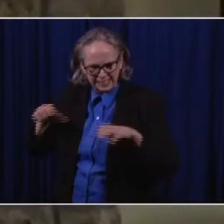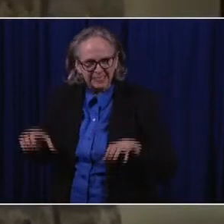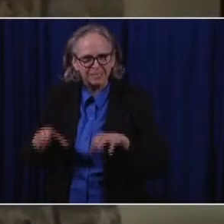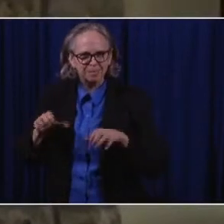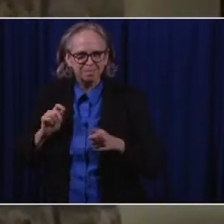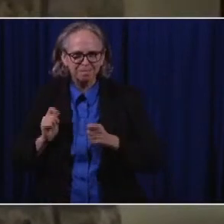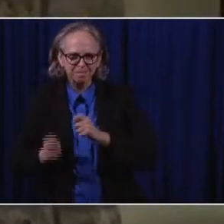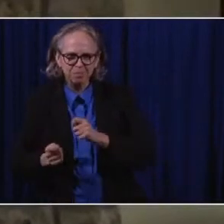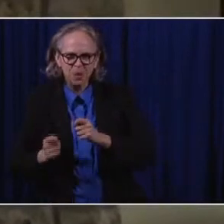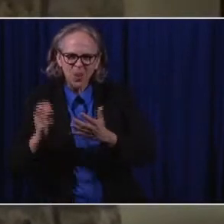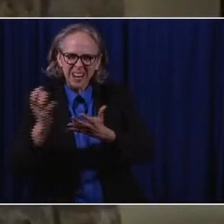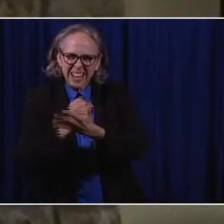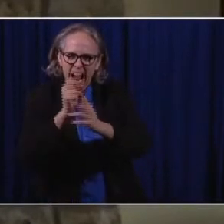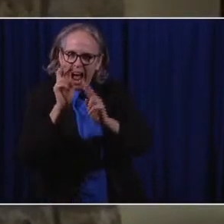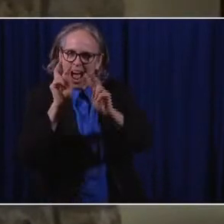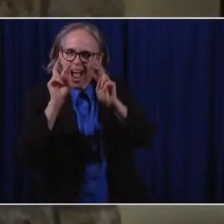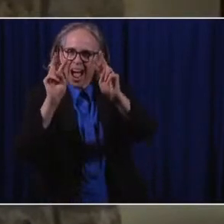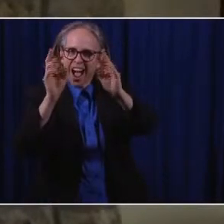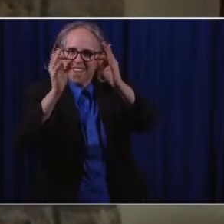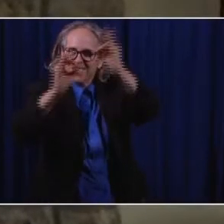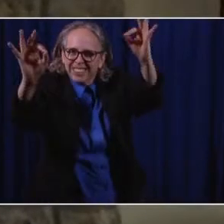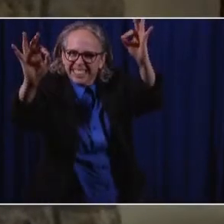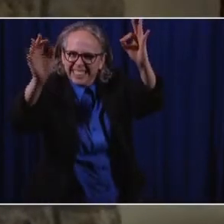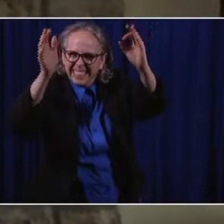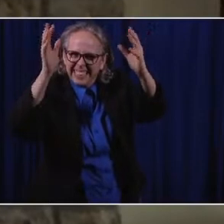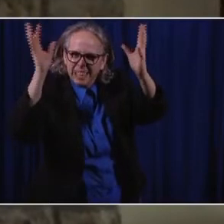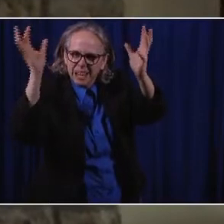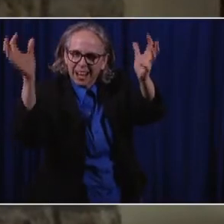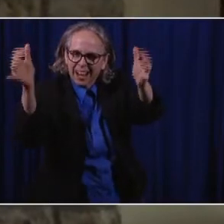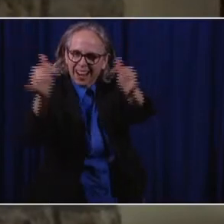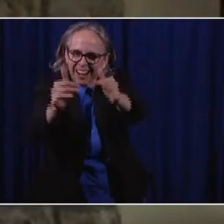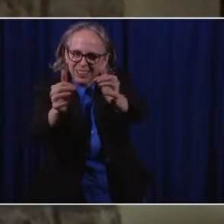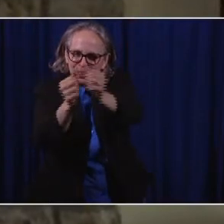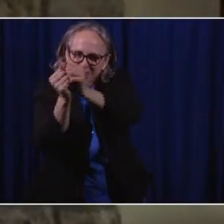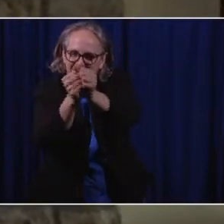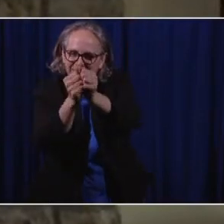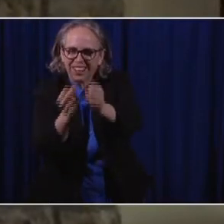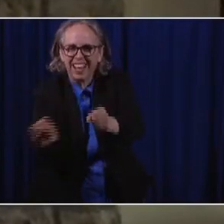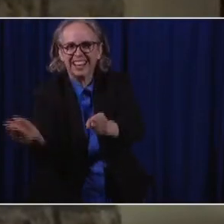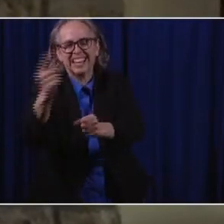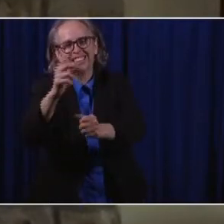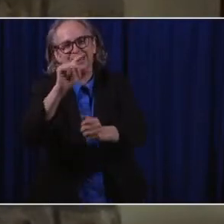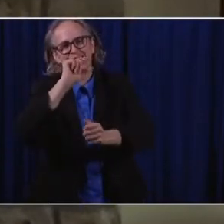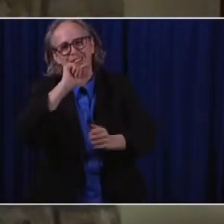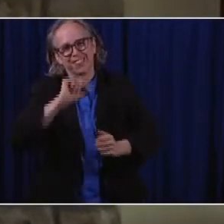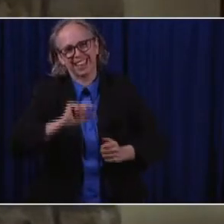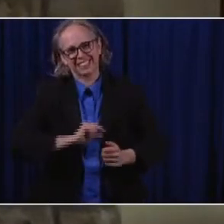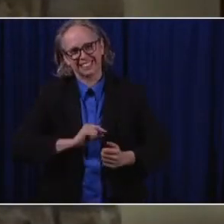And we'll all be together, all of us, next Thanksgiving. Thank you very much.